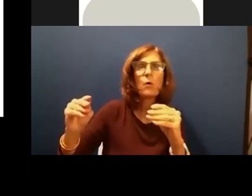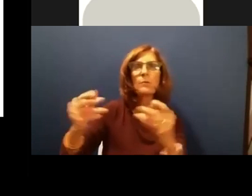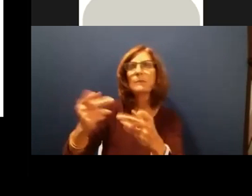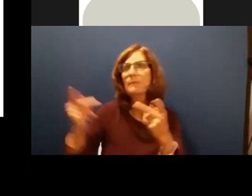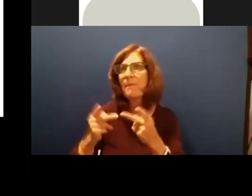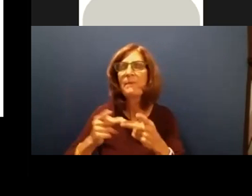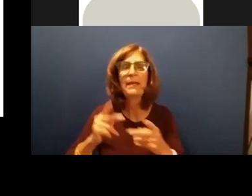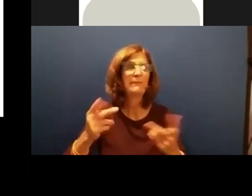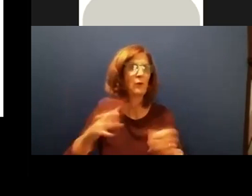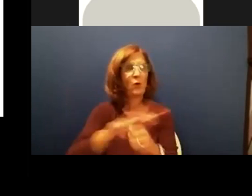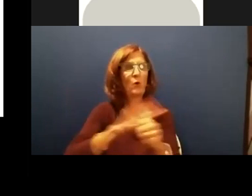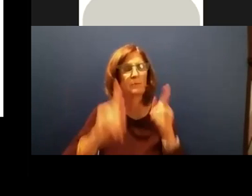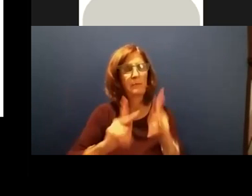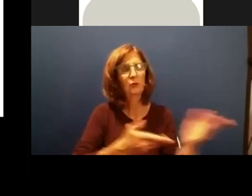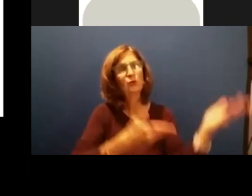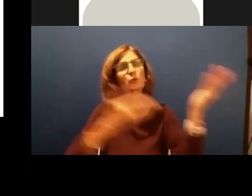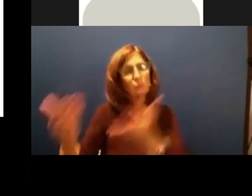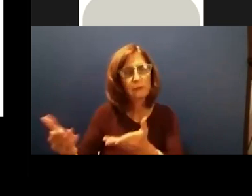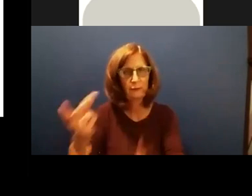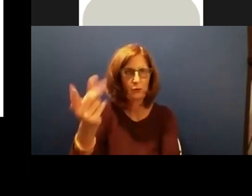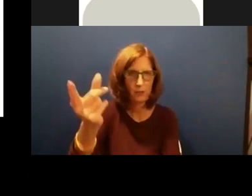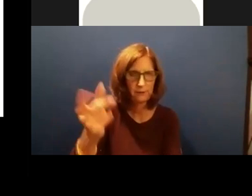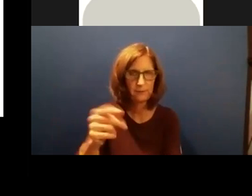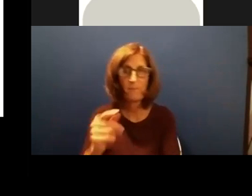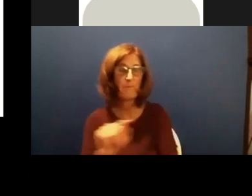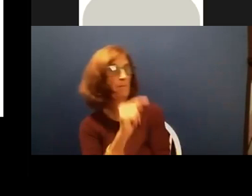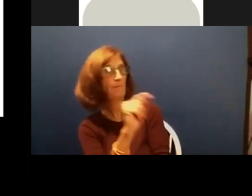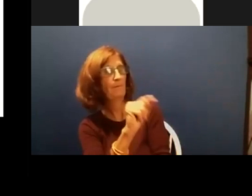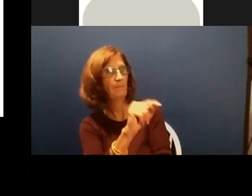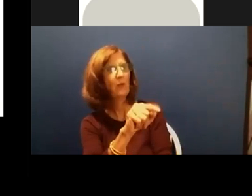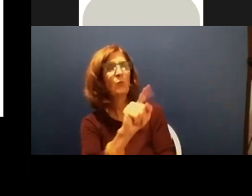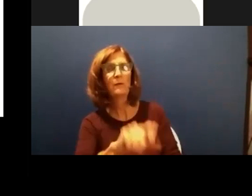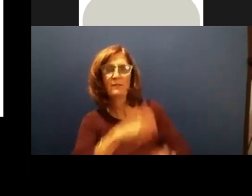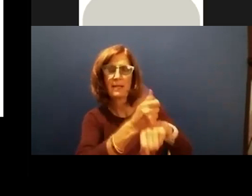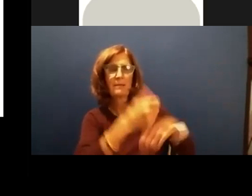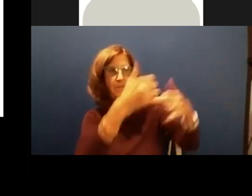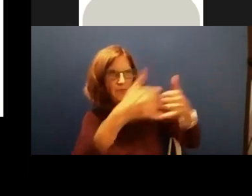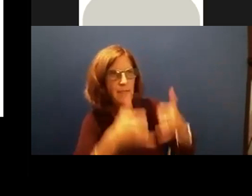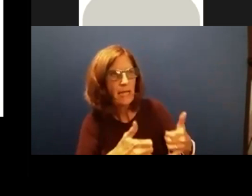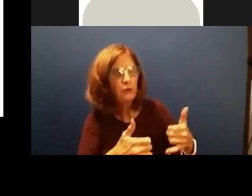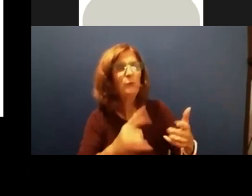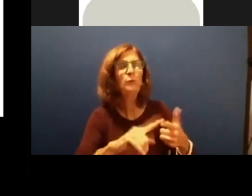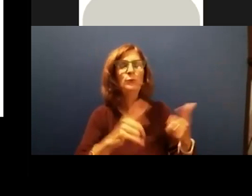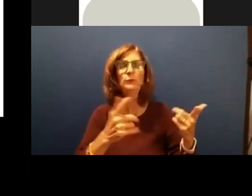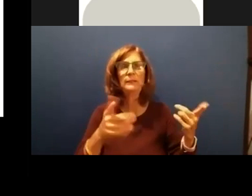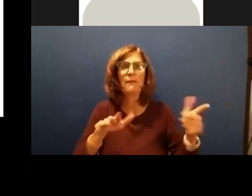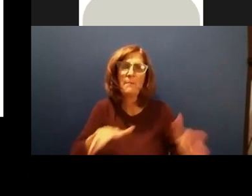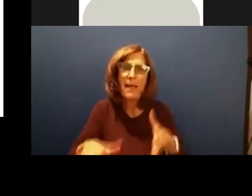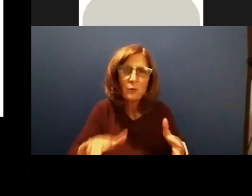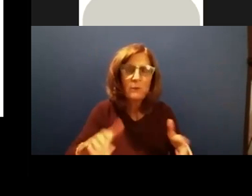their dogs. On the east lot, we've installed statues of penguins. We're going to have a